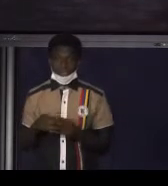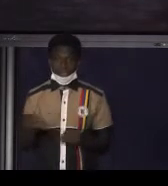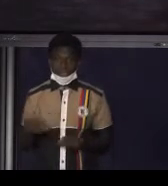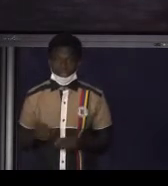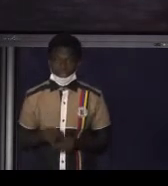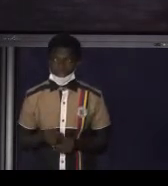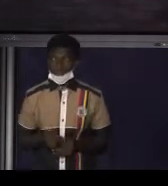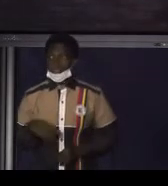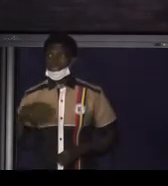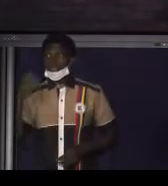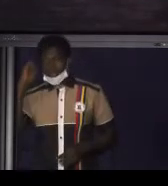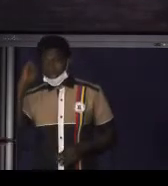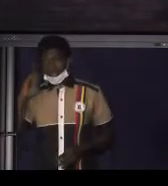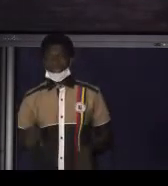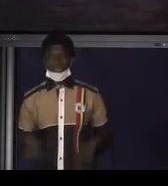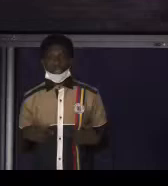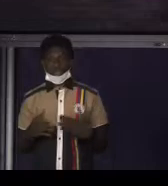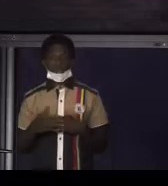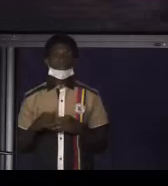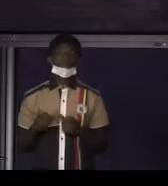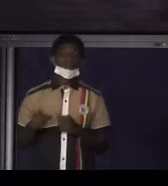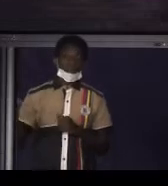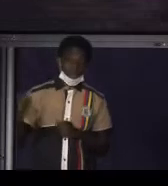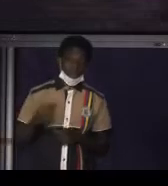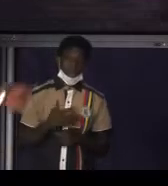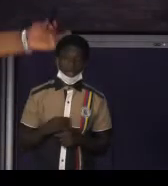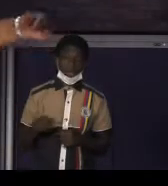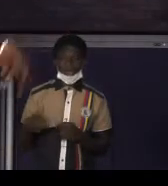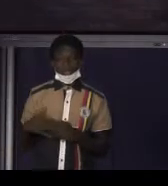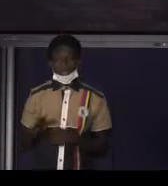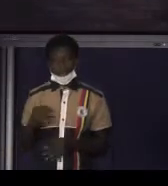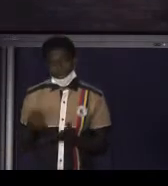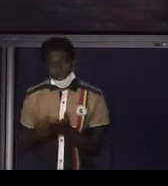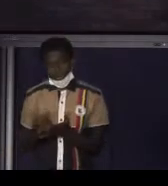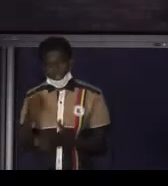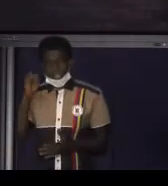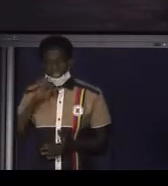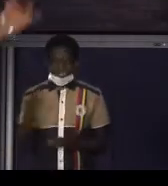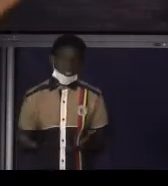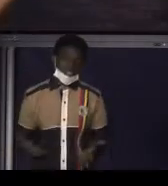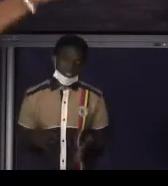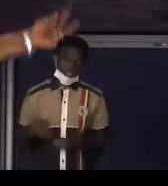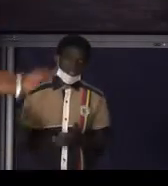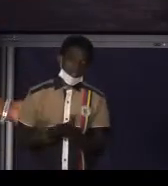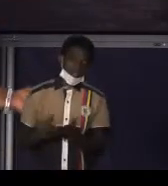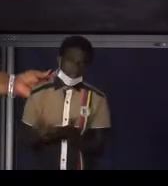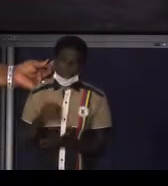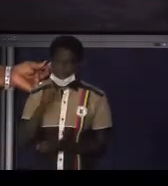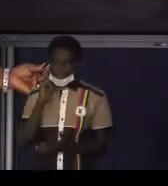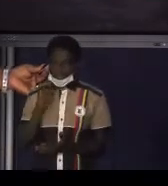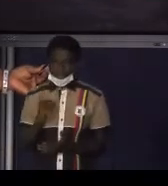sentence. He lives far and away. At times it's here, at times it's